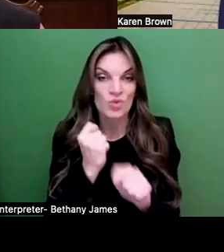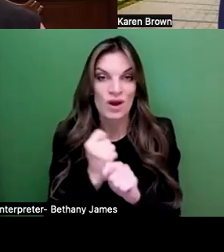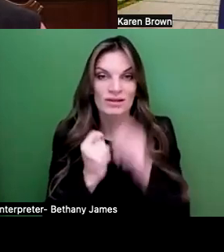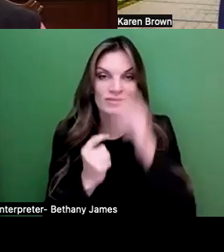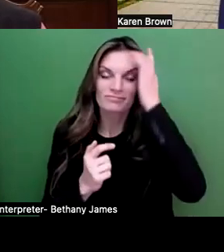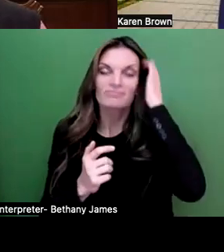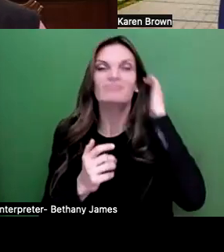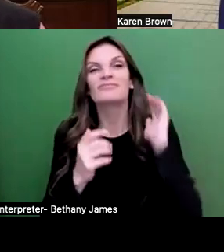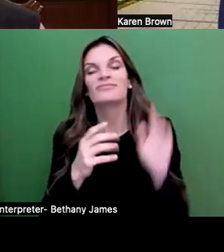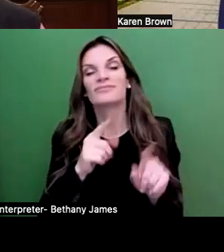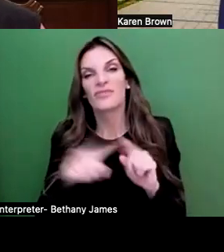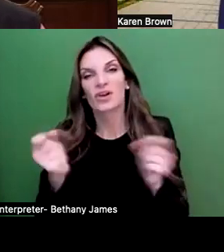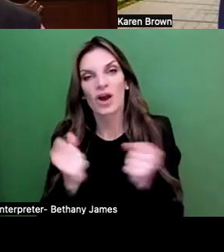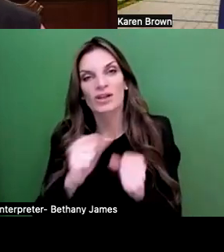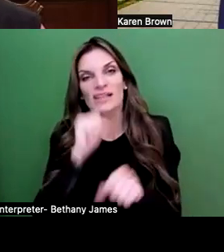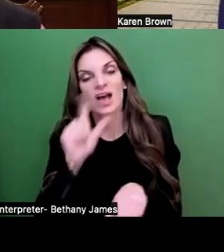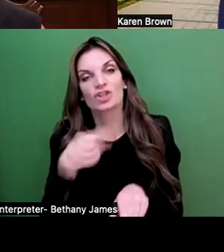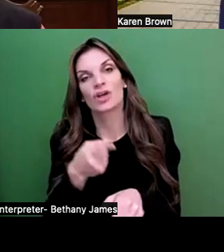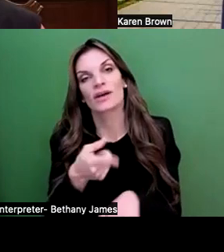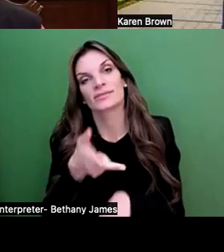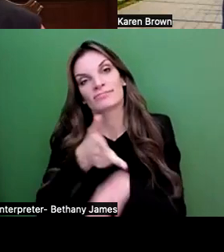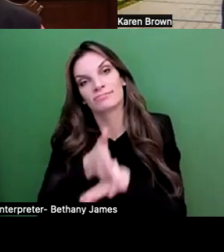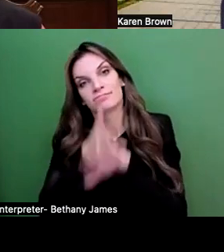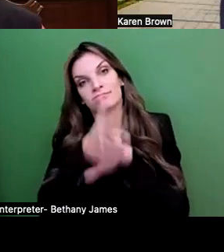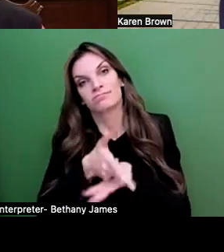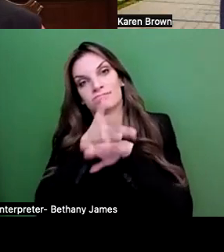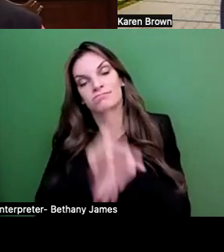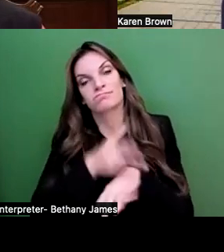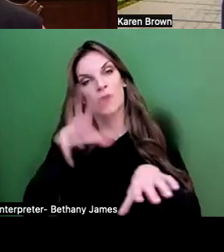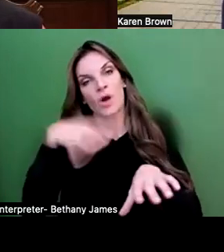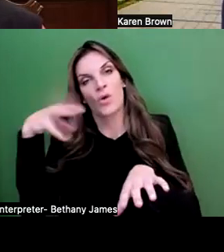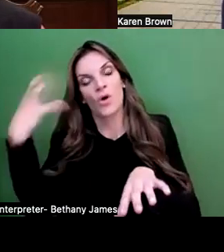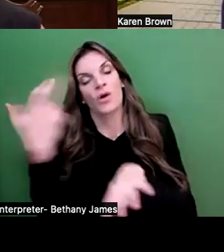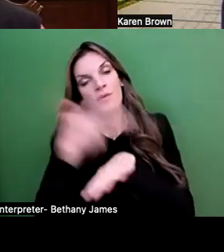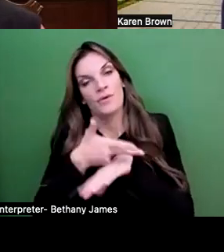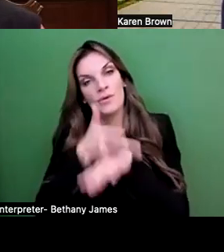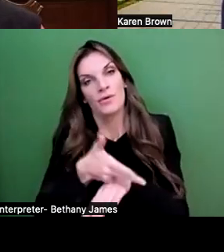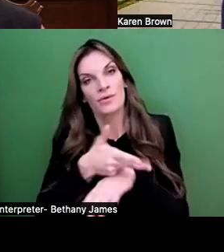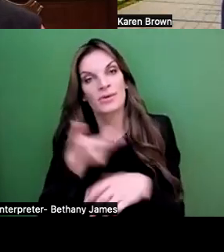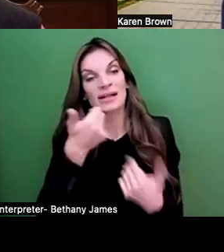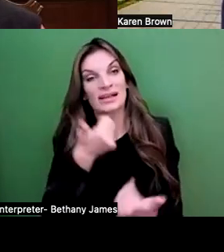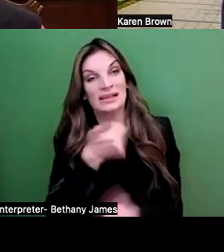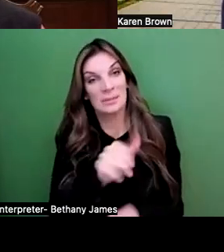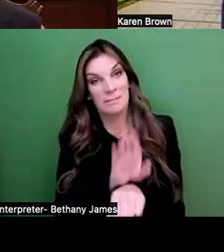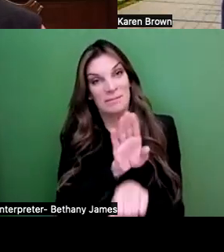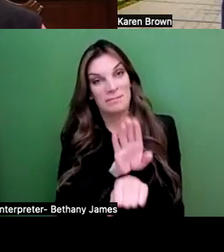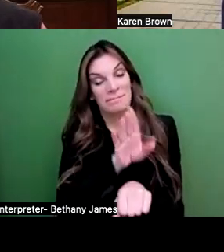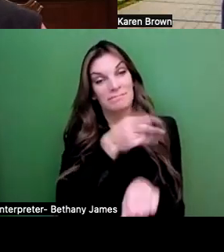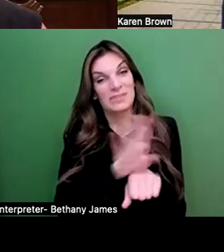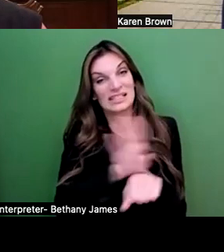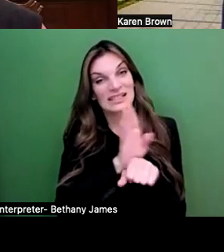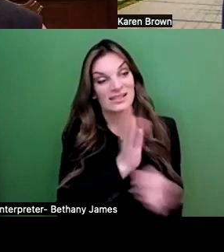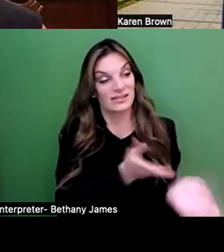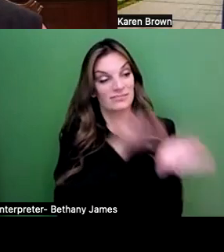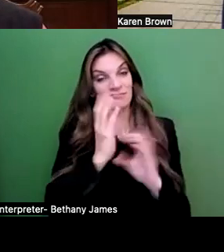9. And also any trucks that are making deliveries in the commercial areas should not be allowed to idle.